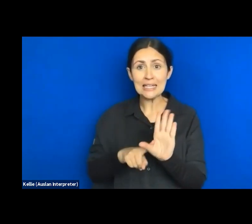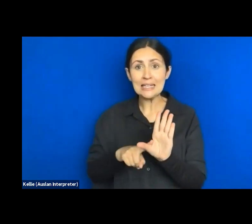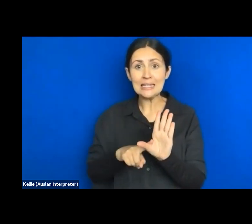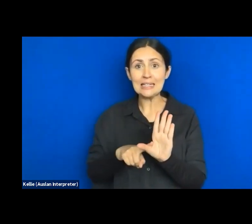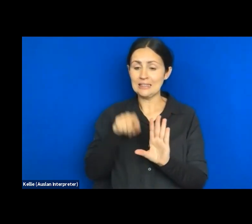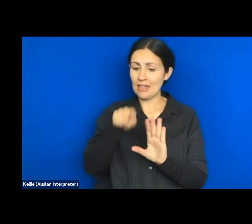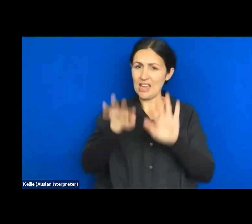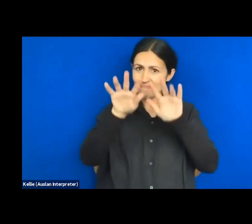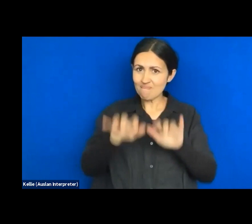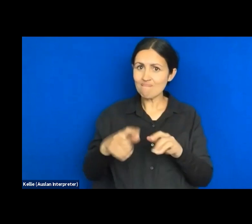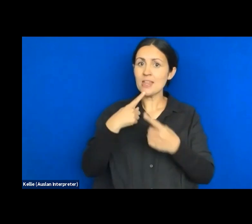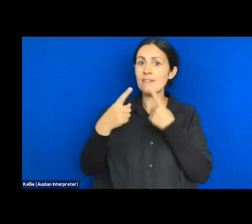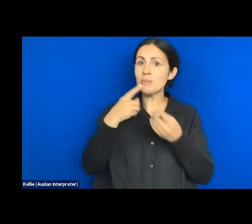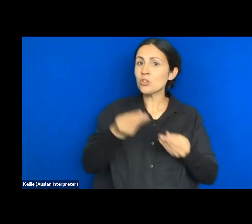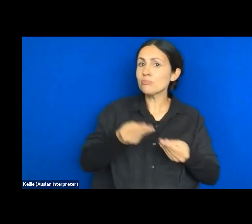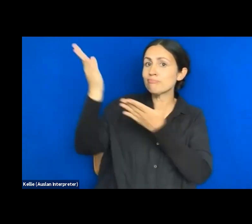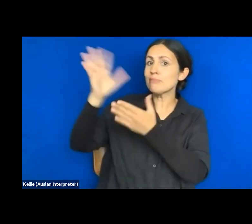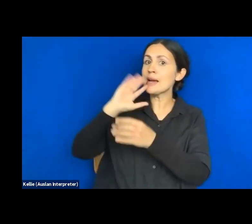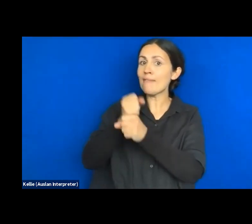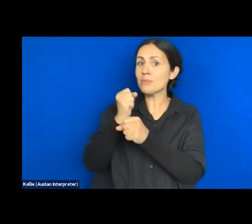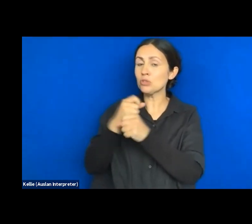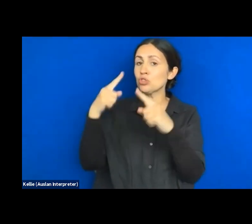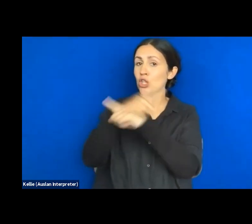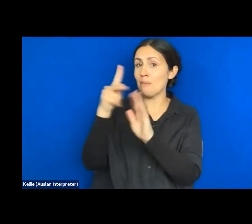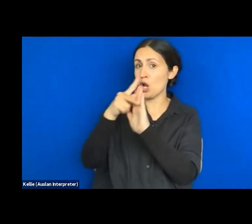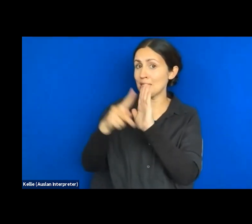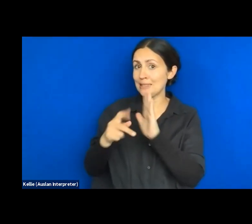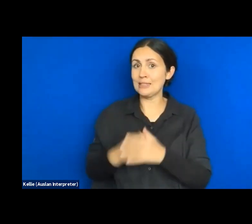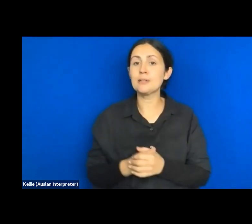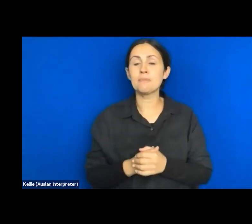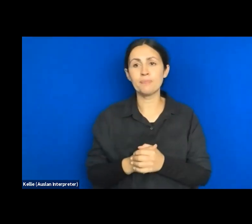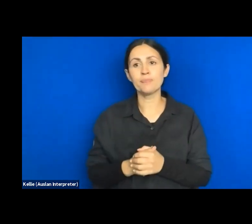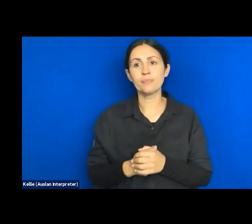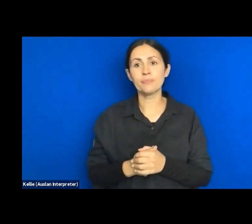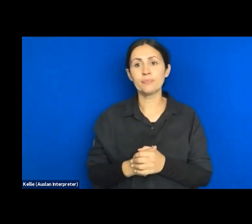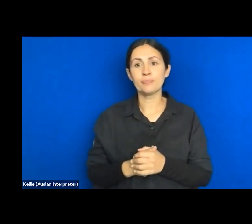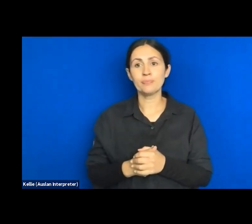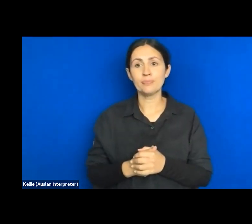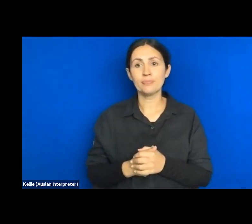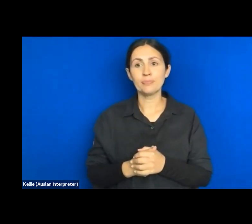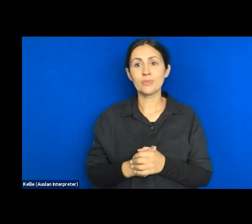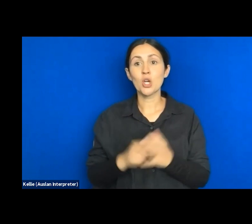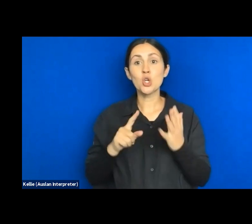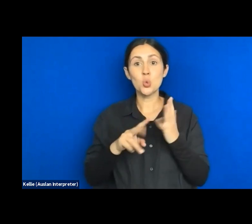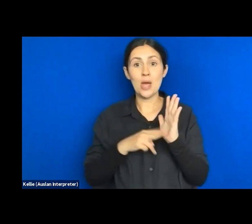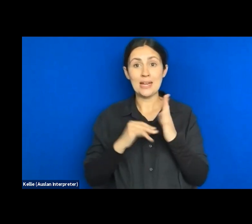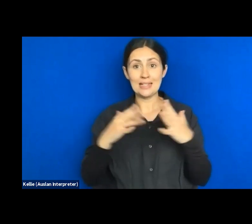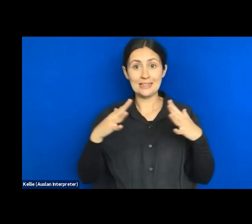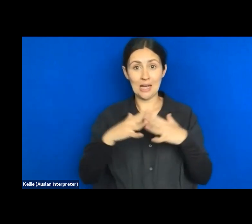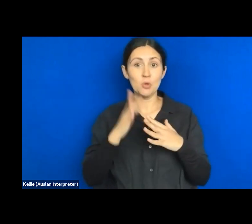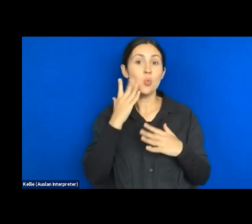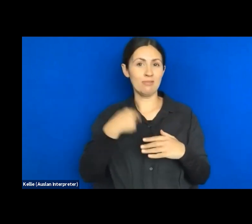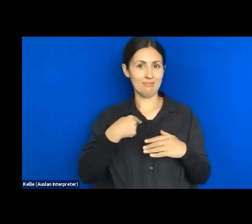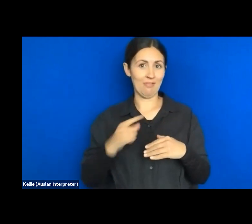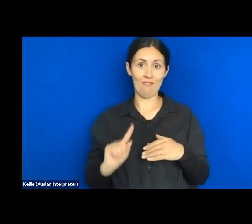and it continues to do so. One of the first people that I had the privilege of meeting at UNSW when I